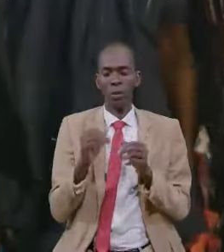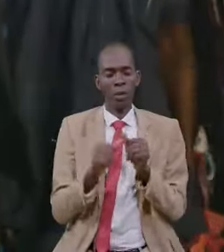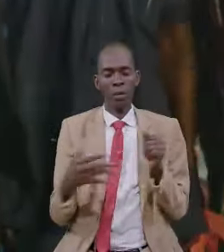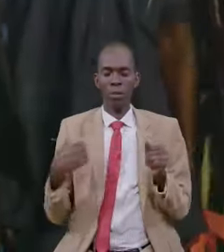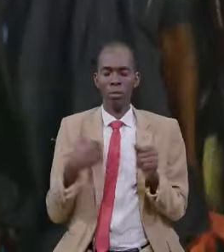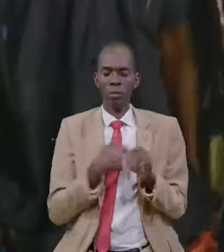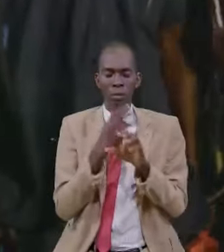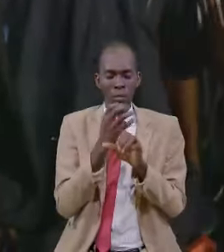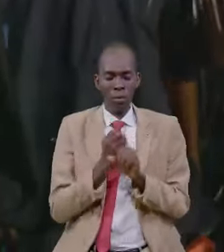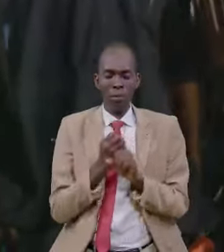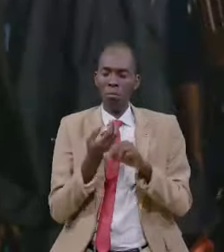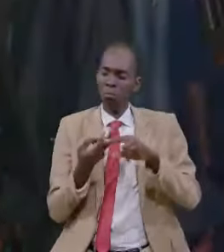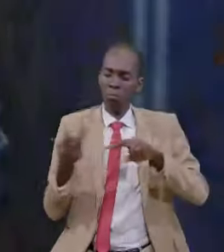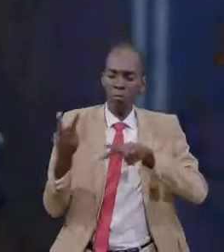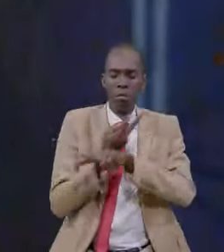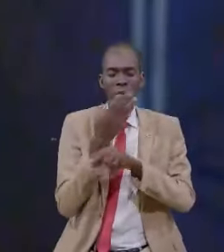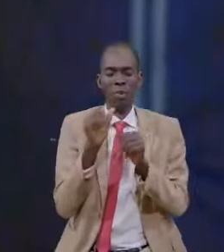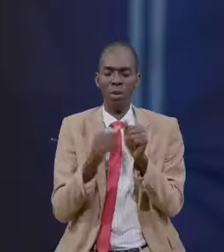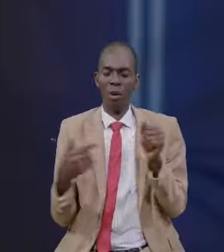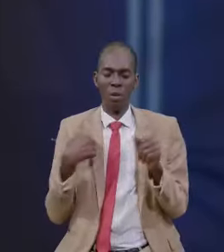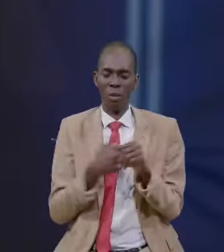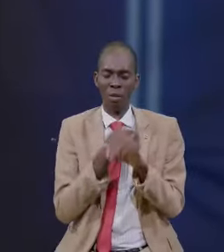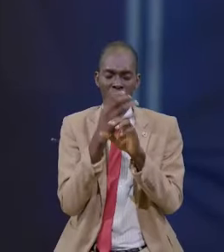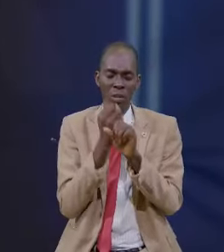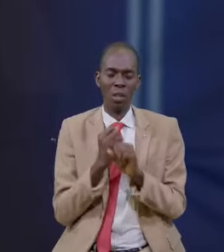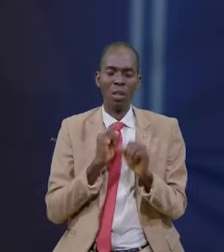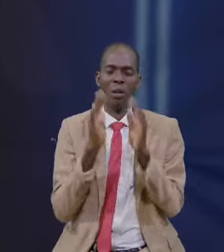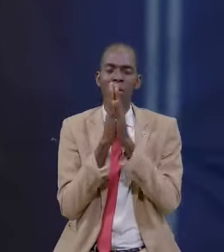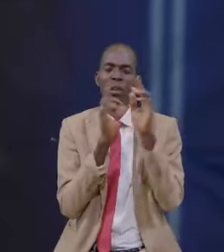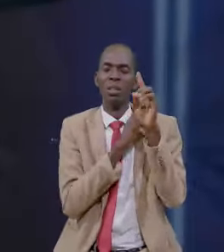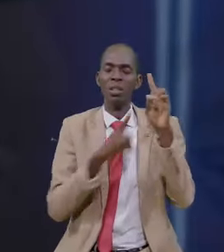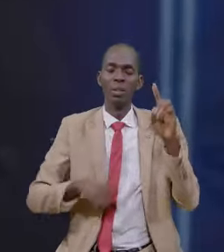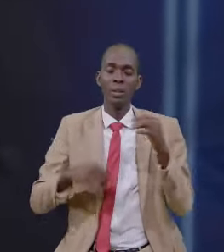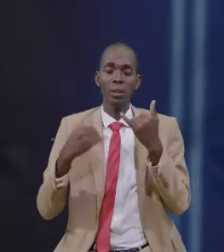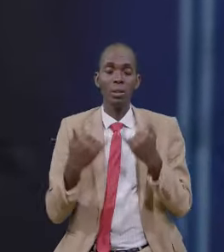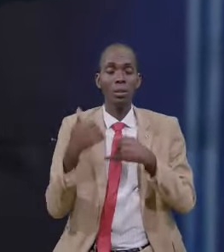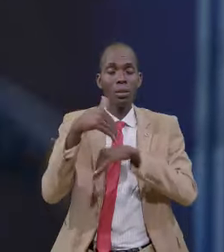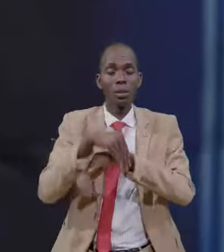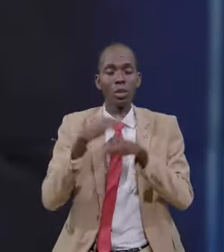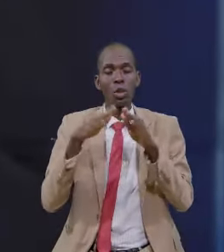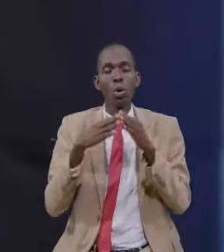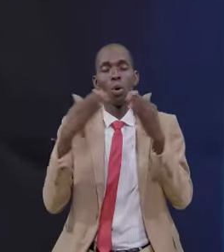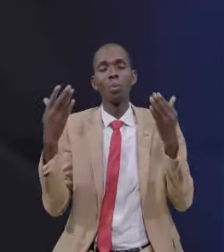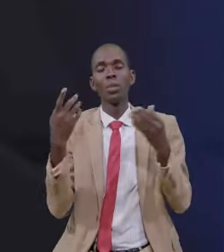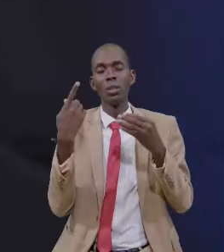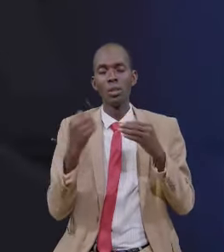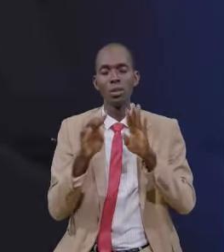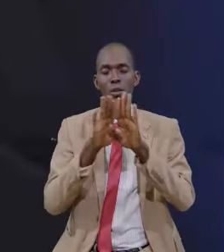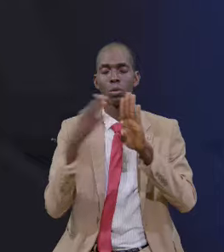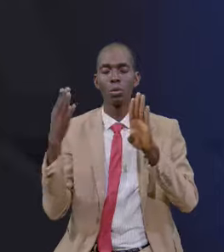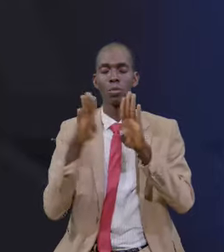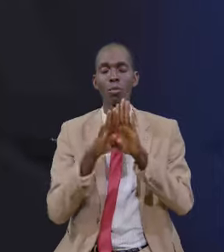Multiplication of everything we have got. And I pray, Lord, tonight, open the windows and the doors of